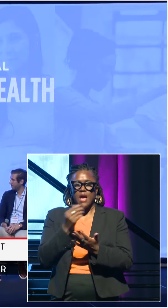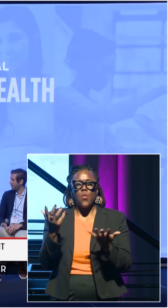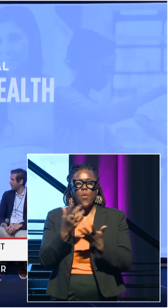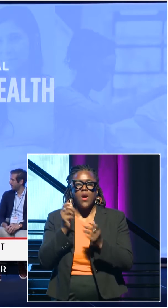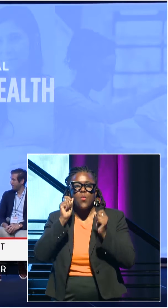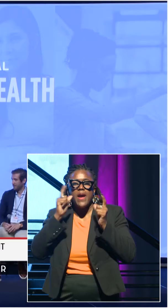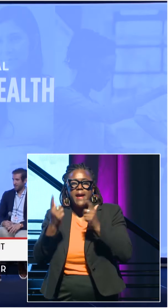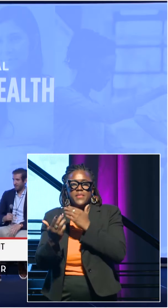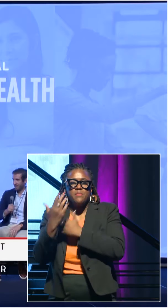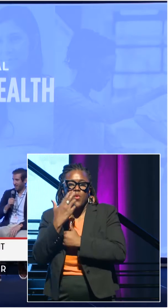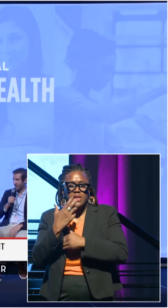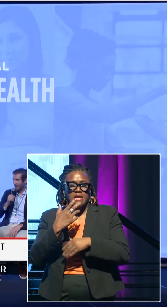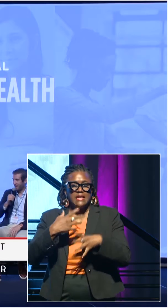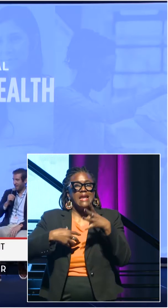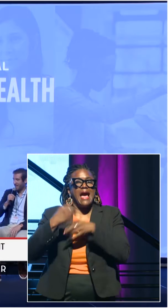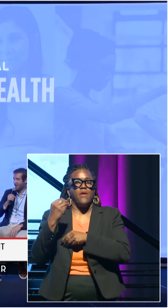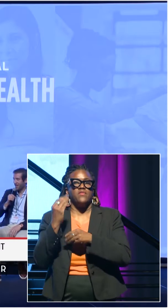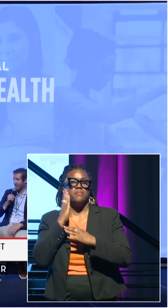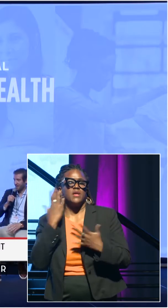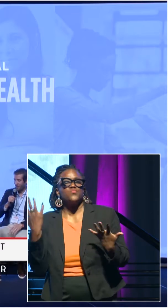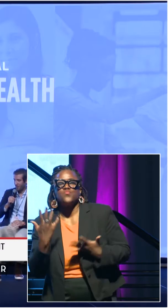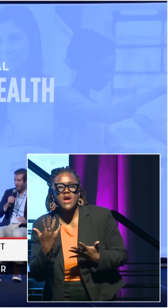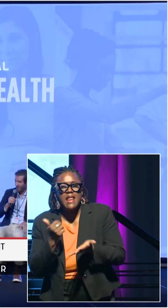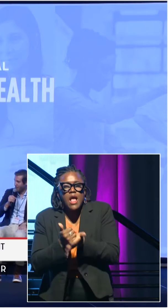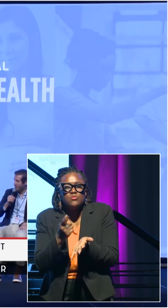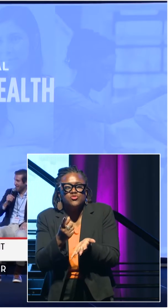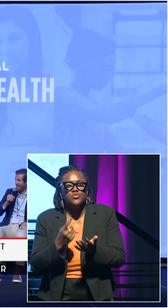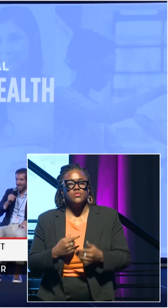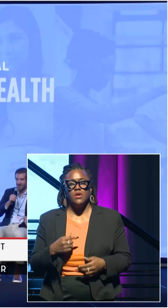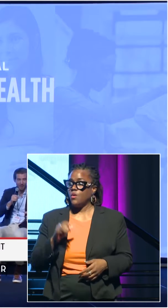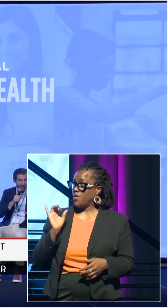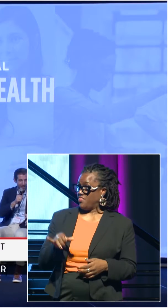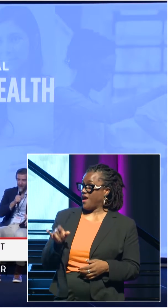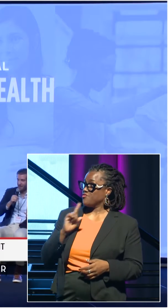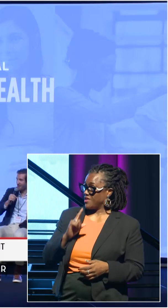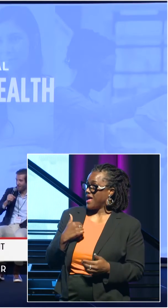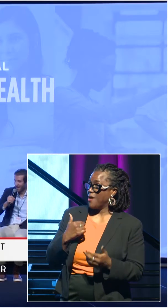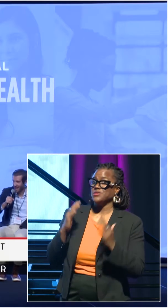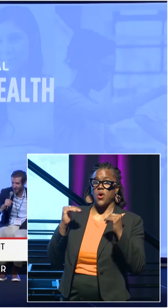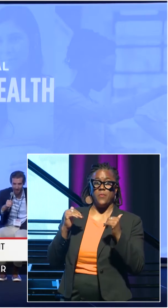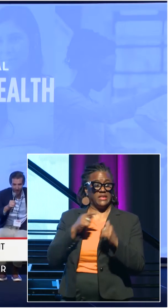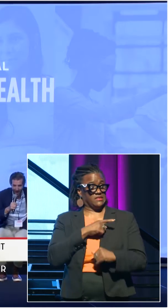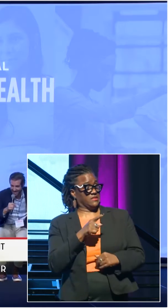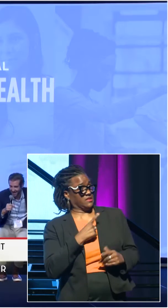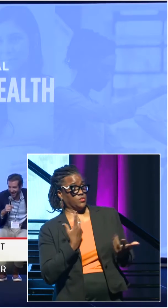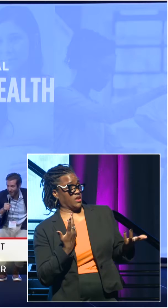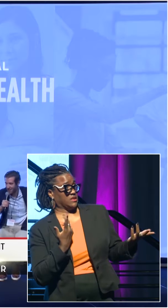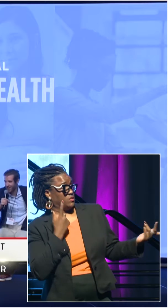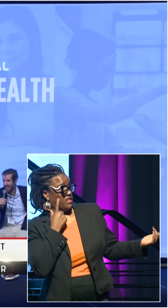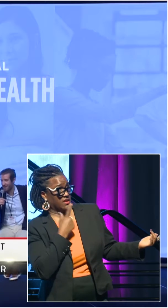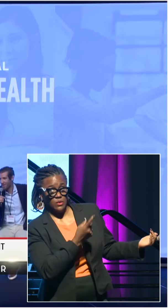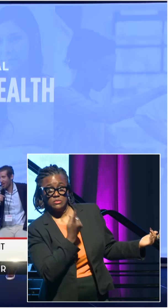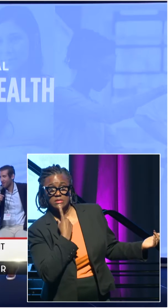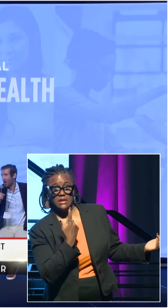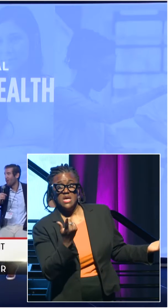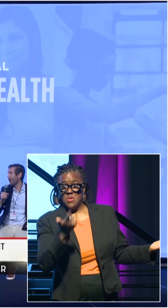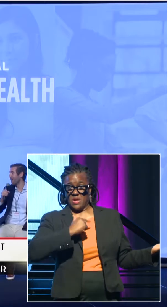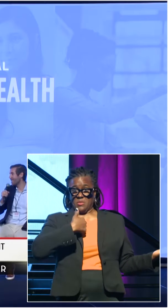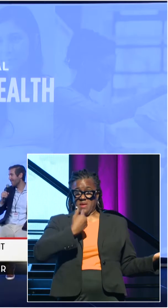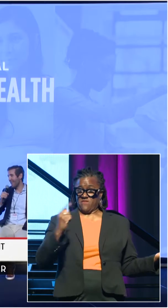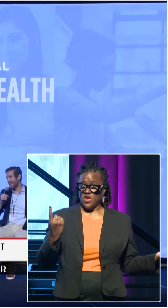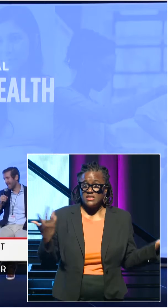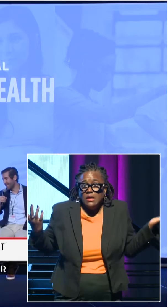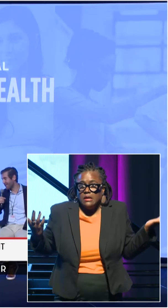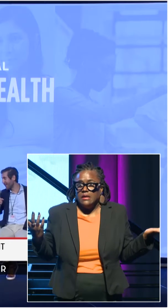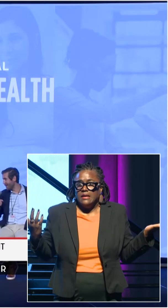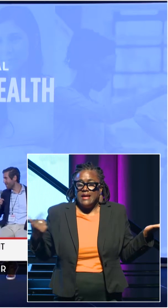with Juan Pablo. That's whoa, I was hoping to get some direction from everybody else before asking that question. Sorry. Well, if I